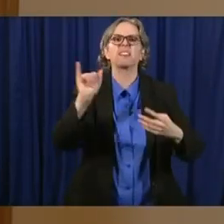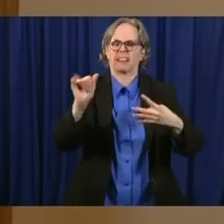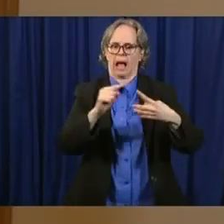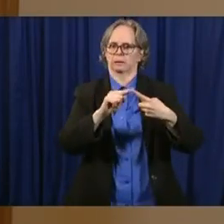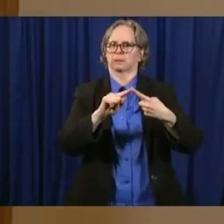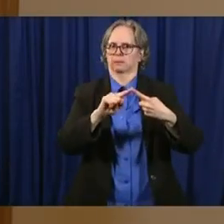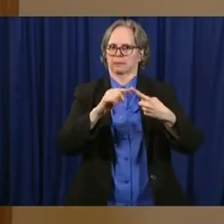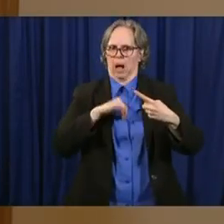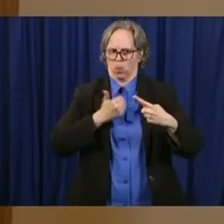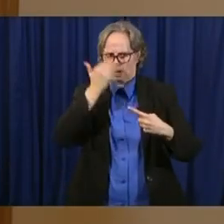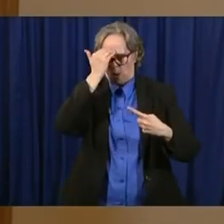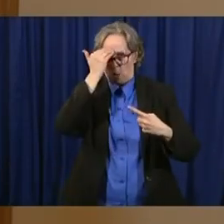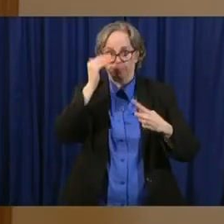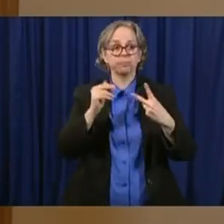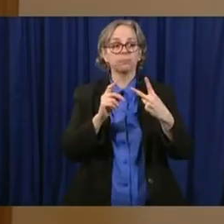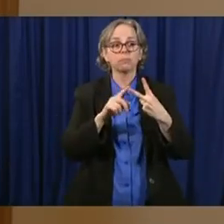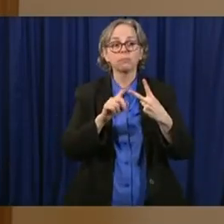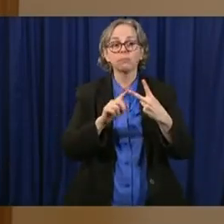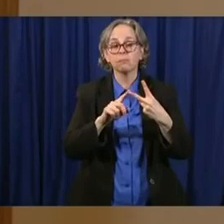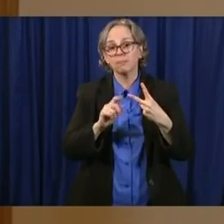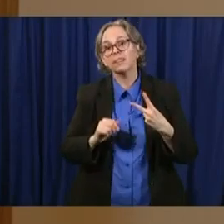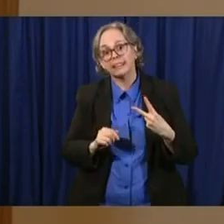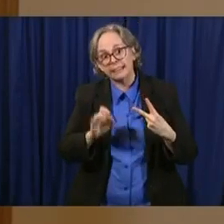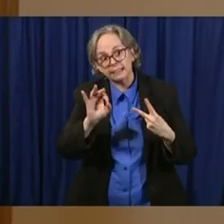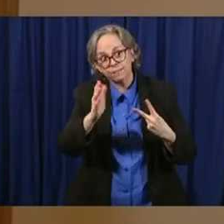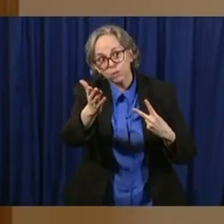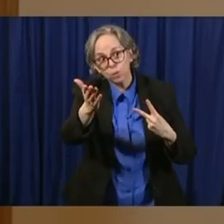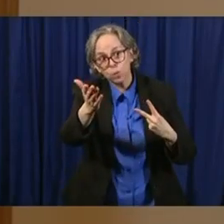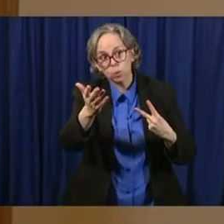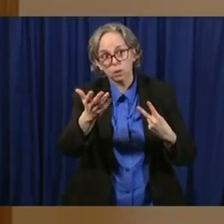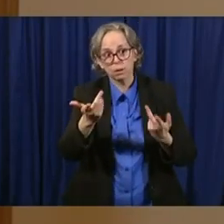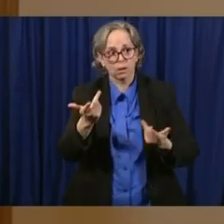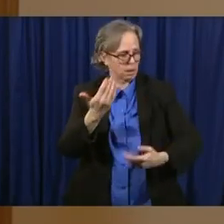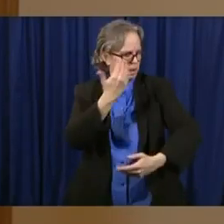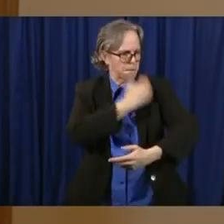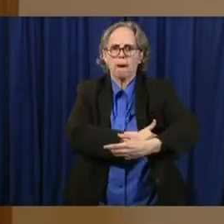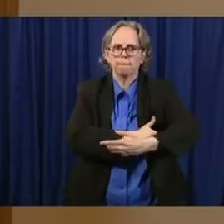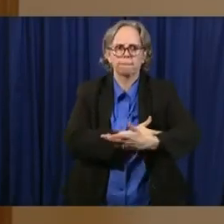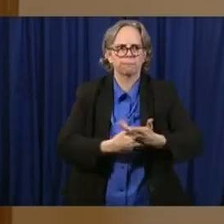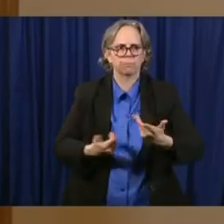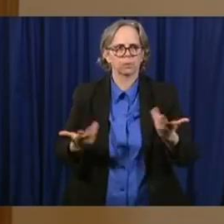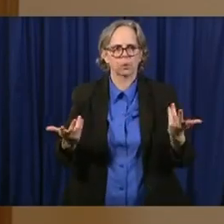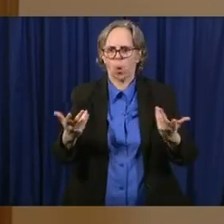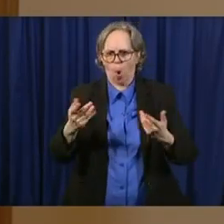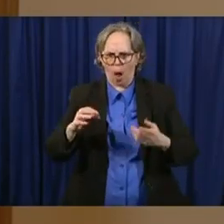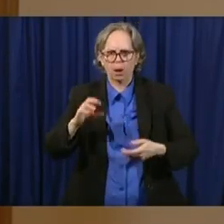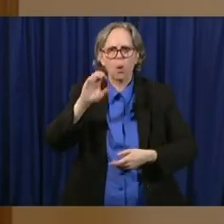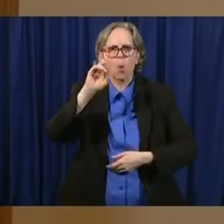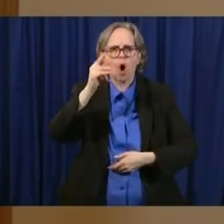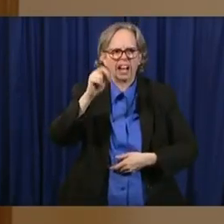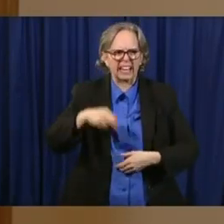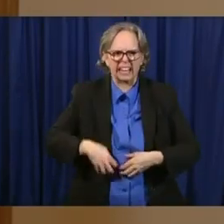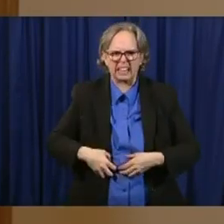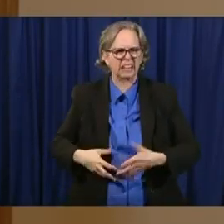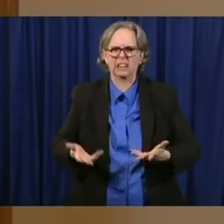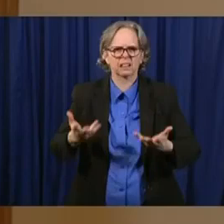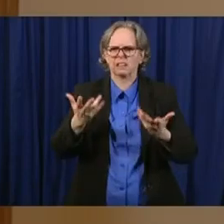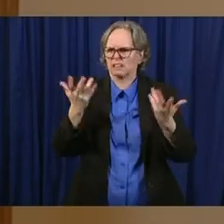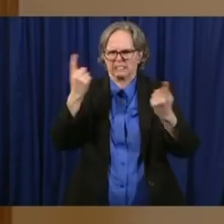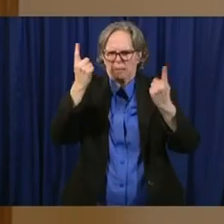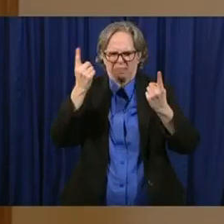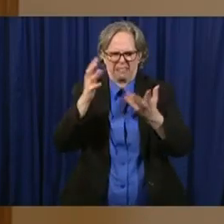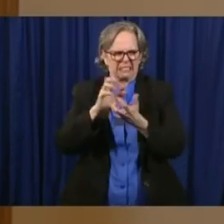extremity or organ if the surgery was not performed. The risk of progression or worsening condition